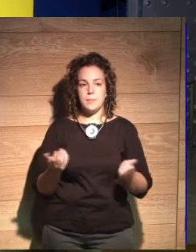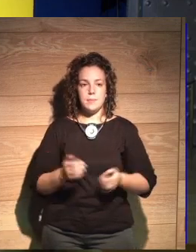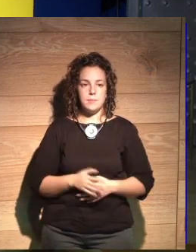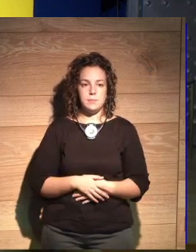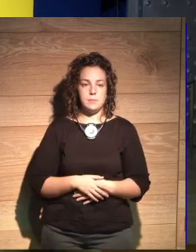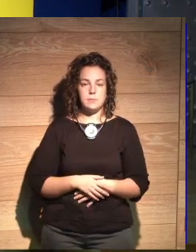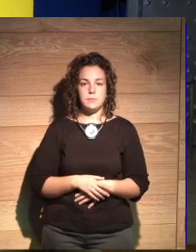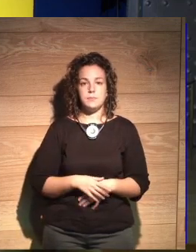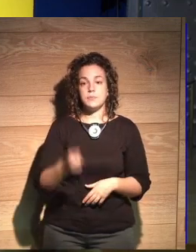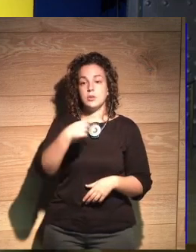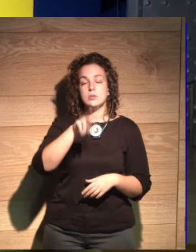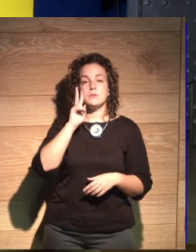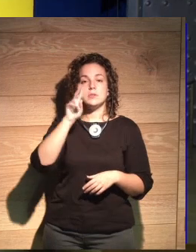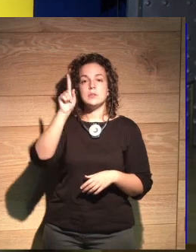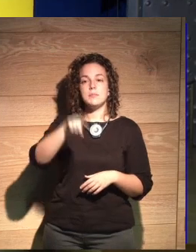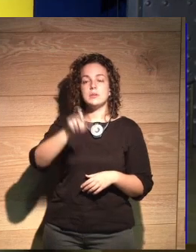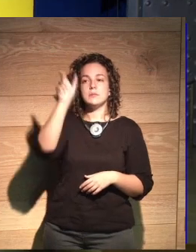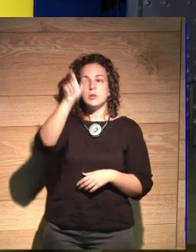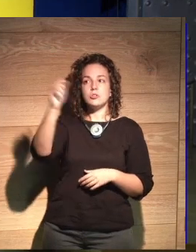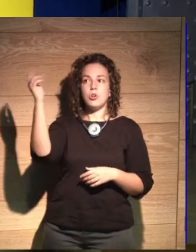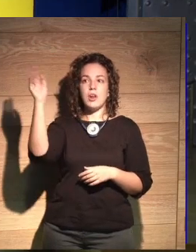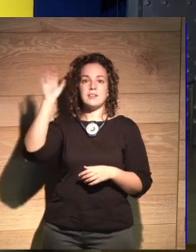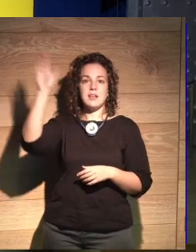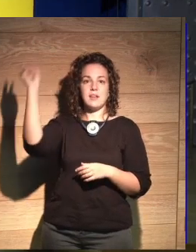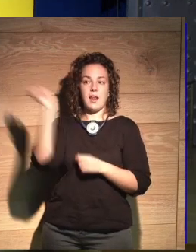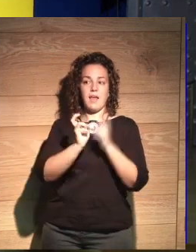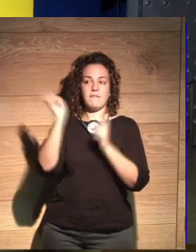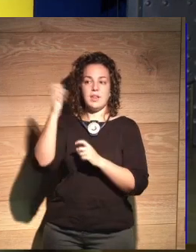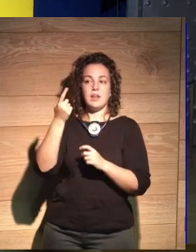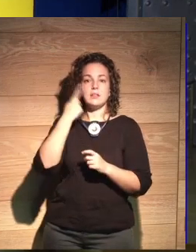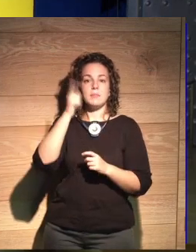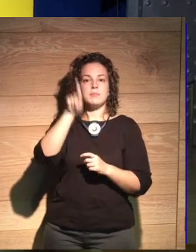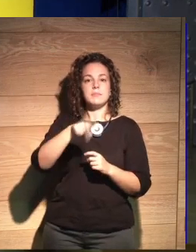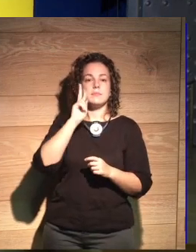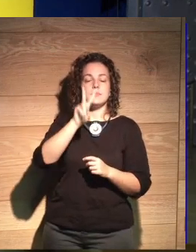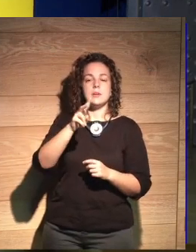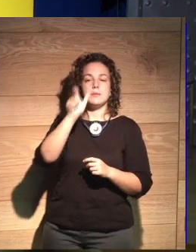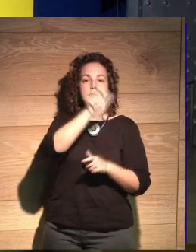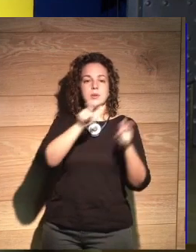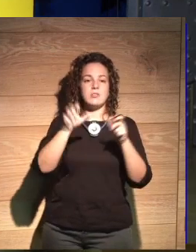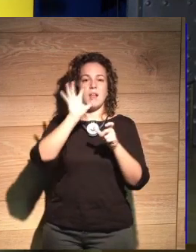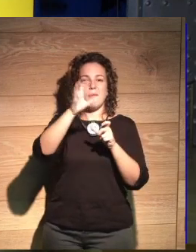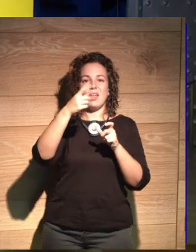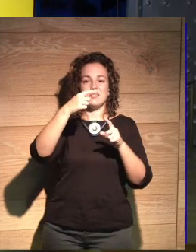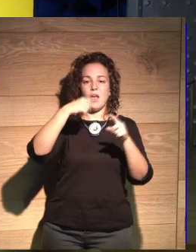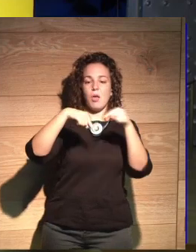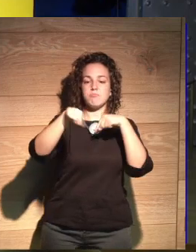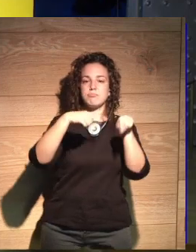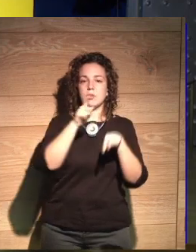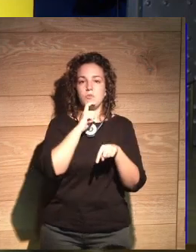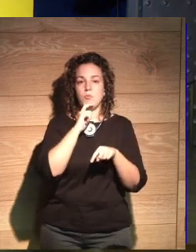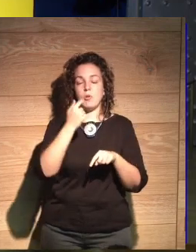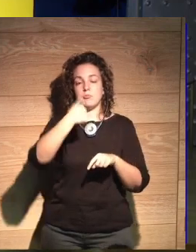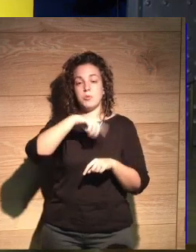around. Should we be pessimistic about our chances of solving the problems of the whole world?